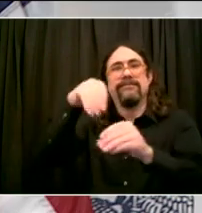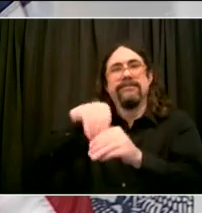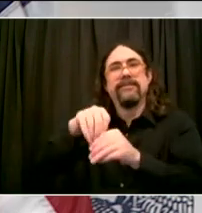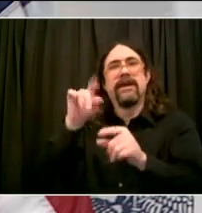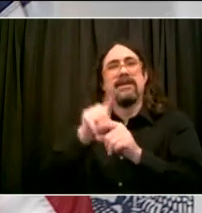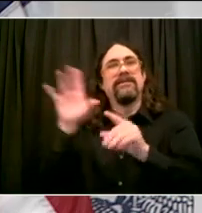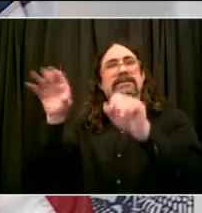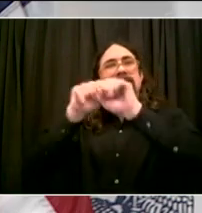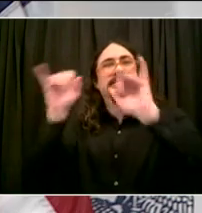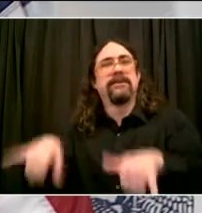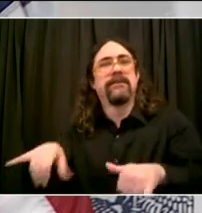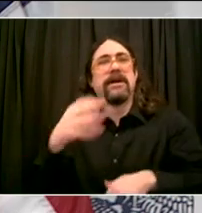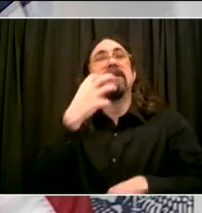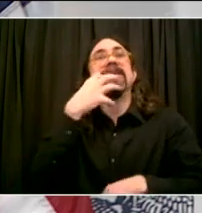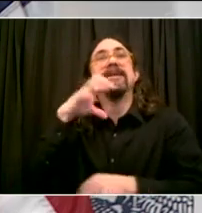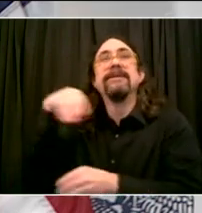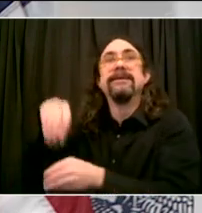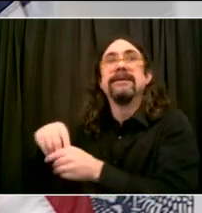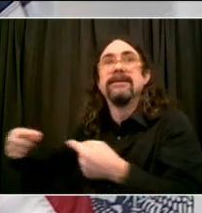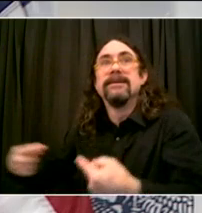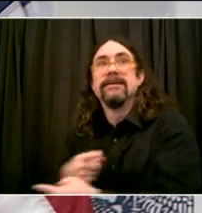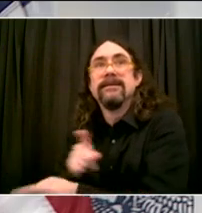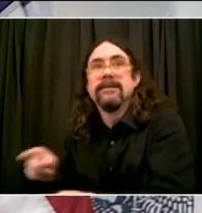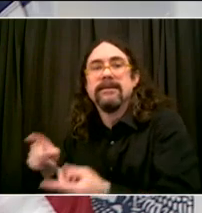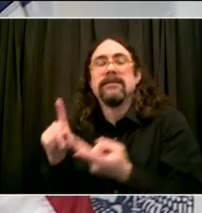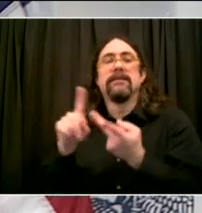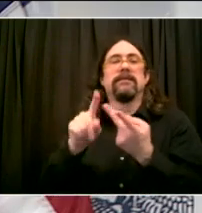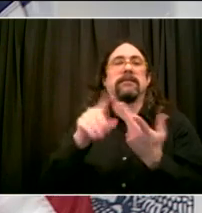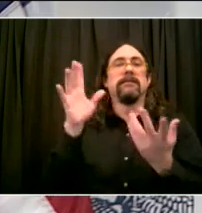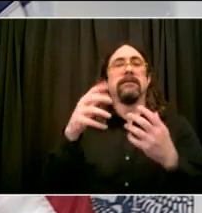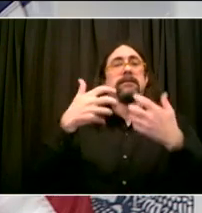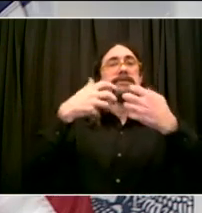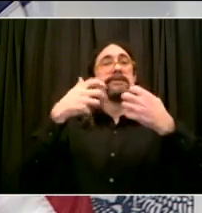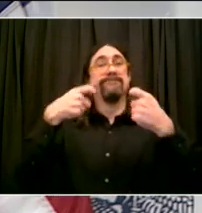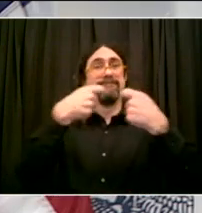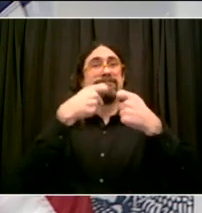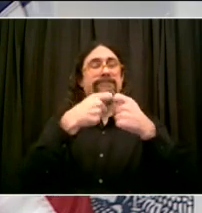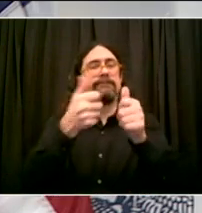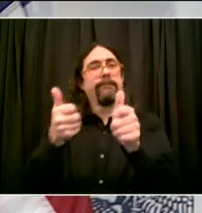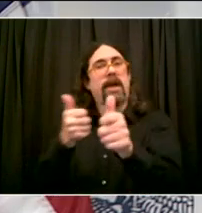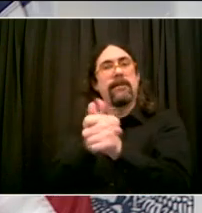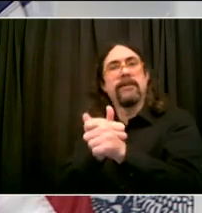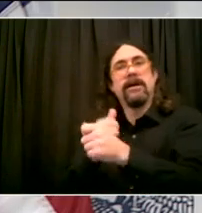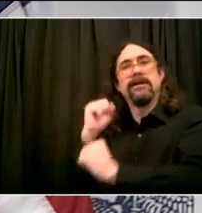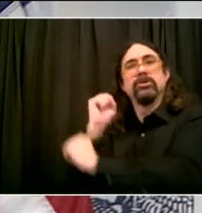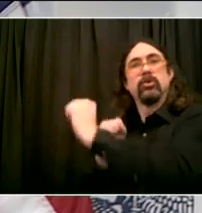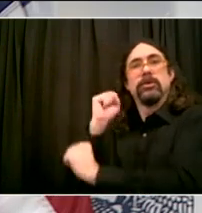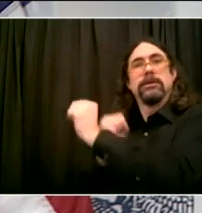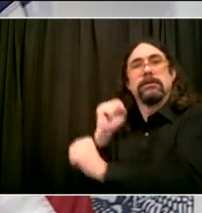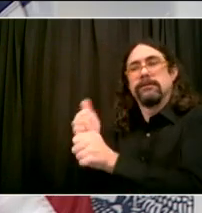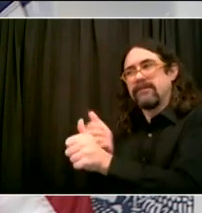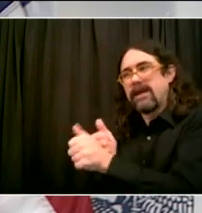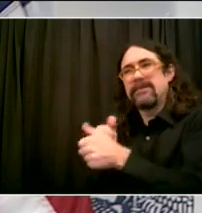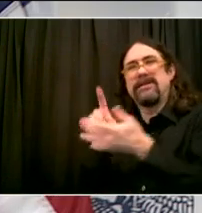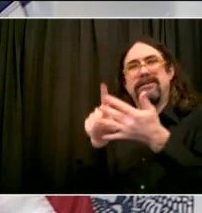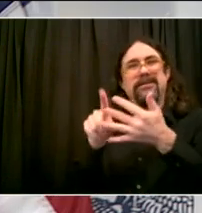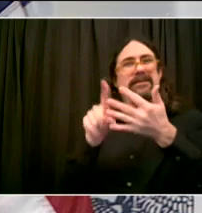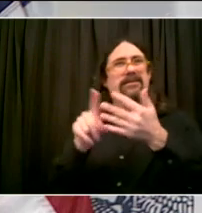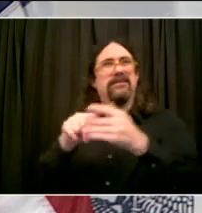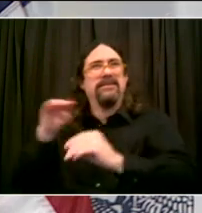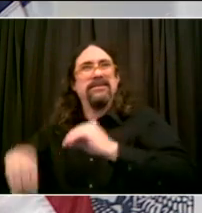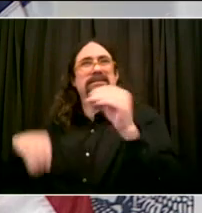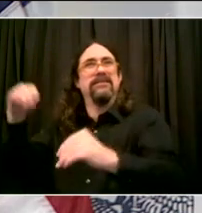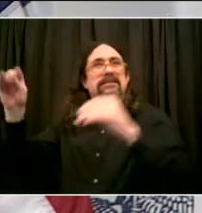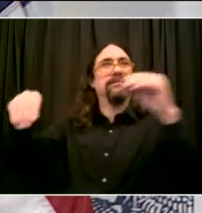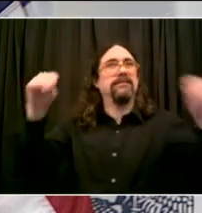get a report of an outage, their job is to get those residents the heat and hot water they need as quickly as possible. We can get you an update